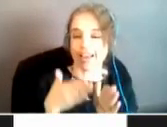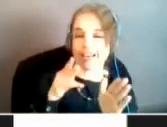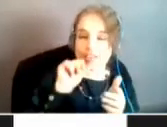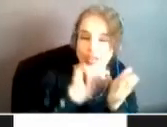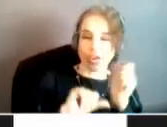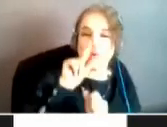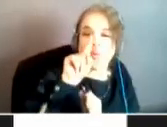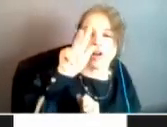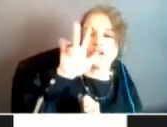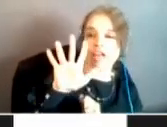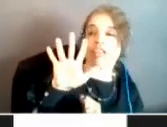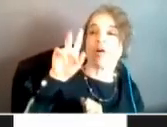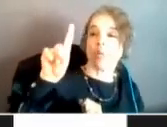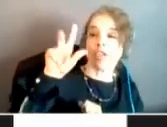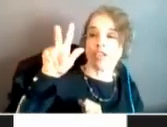135 people